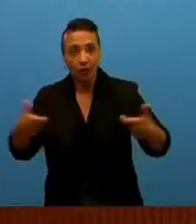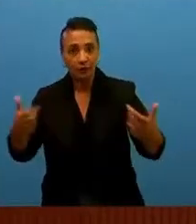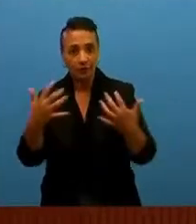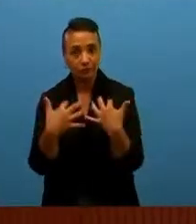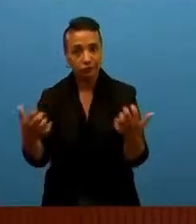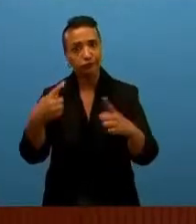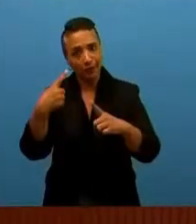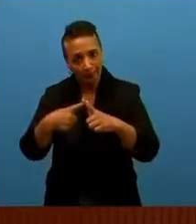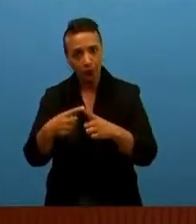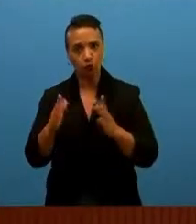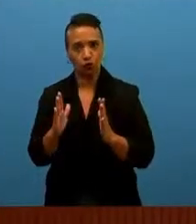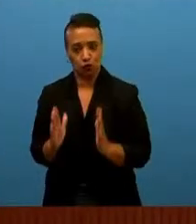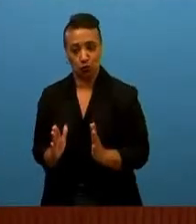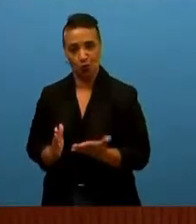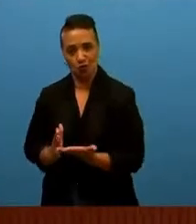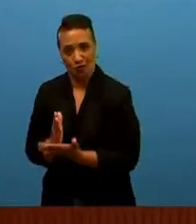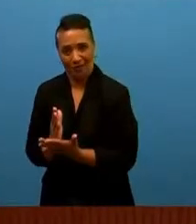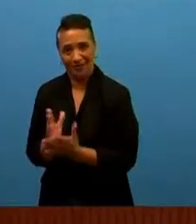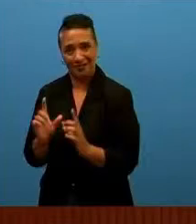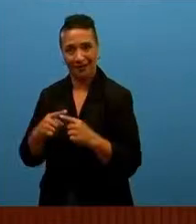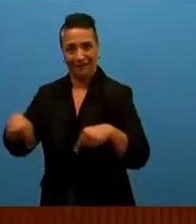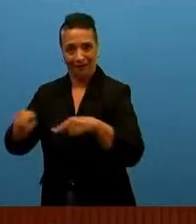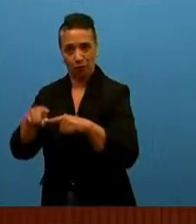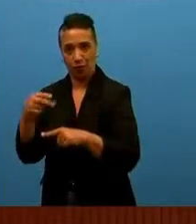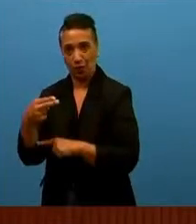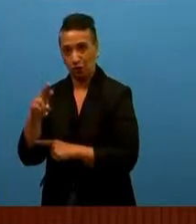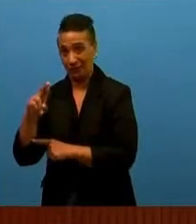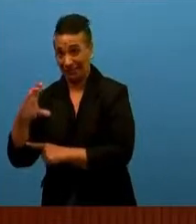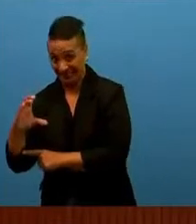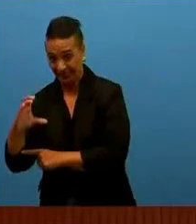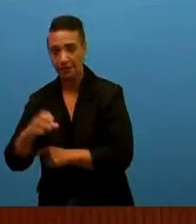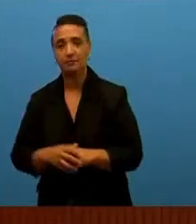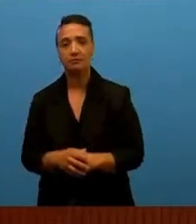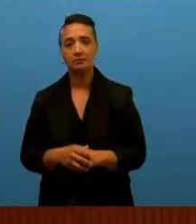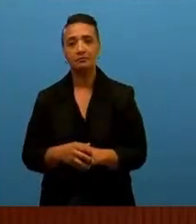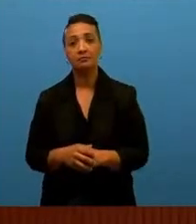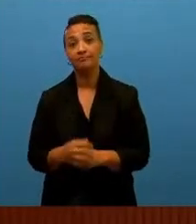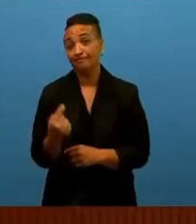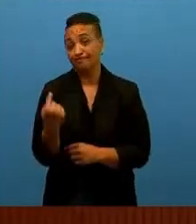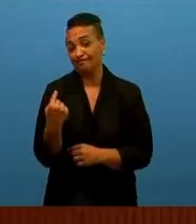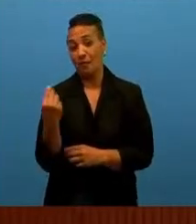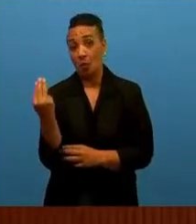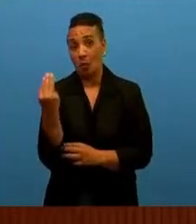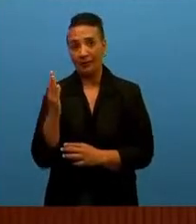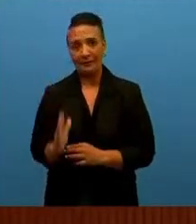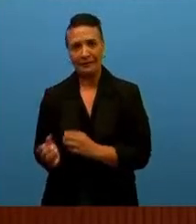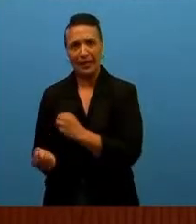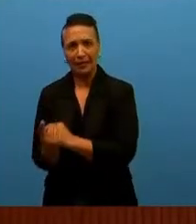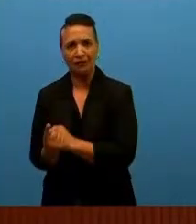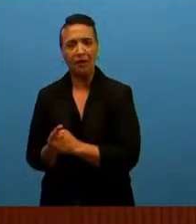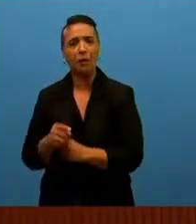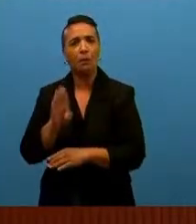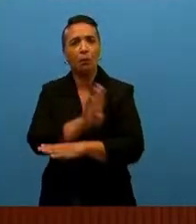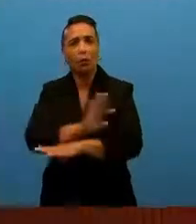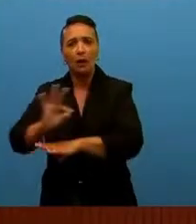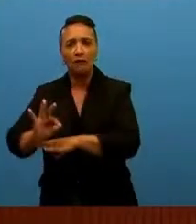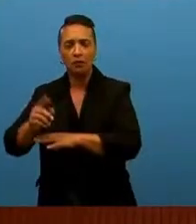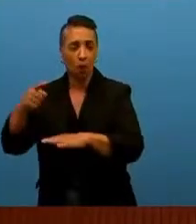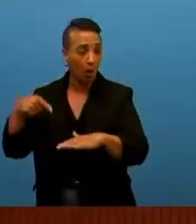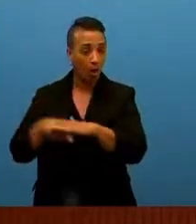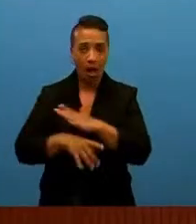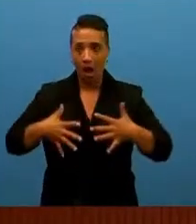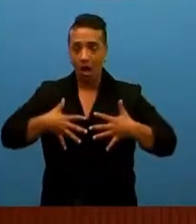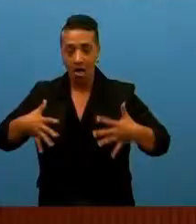Council. Chair, on Monday during our side event, a brother from Burkina Faso rushed into the room from another meeting, breathless